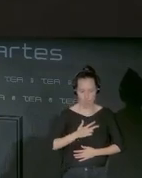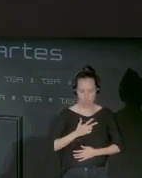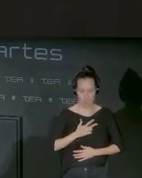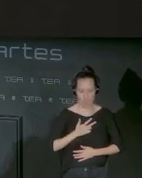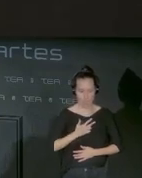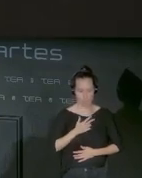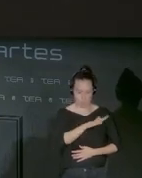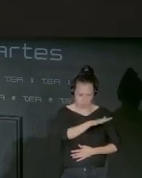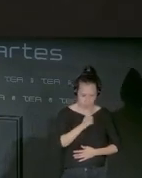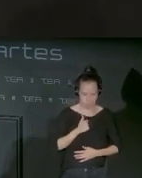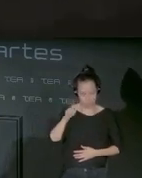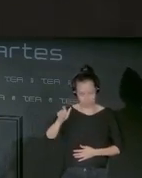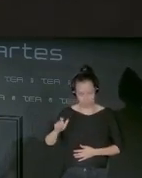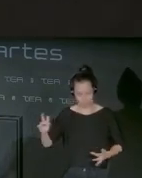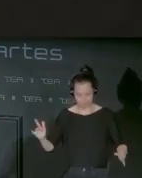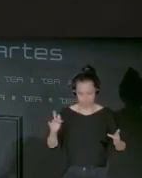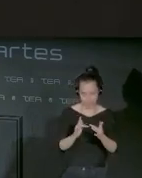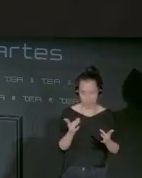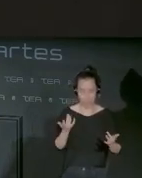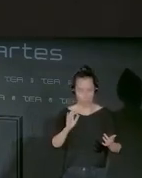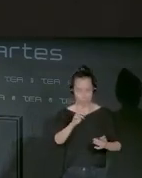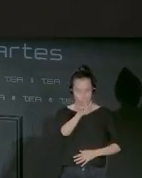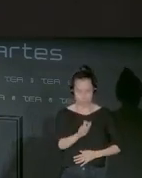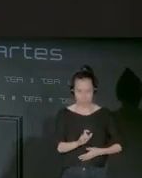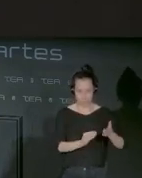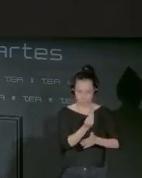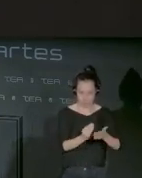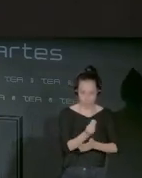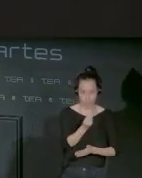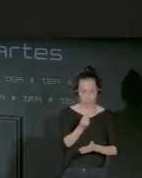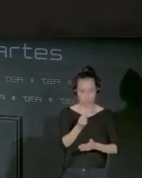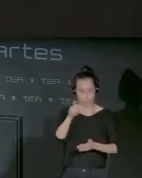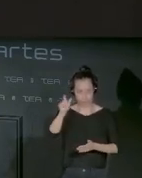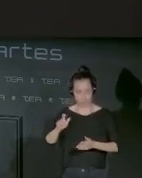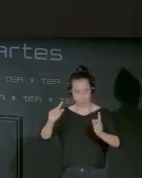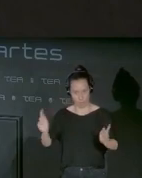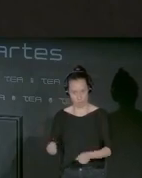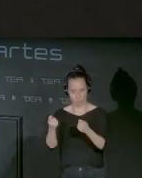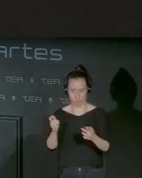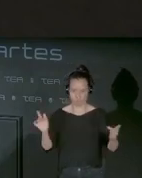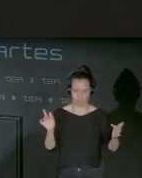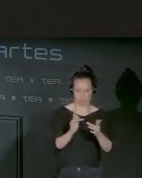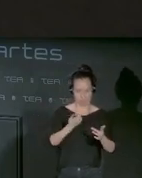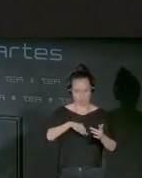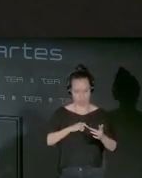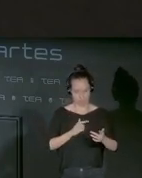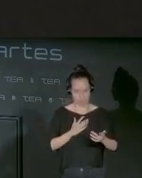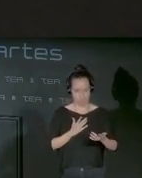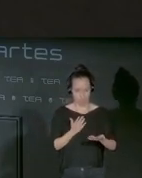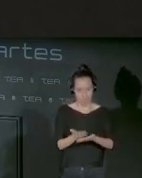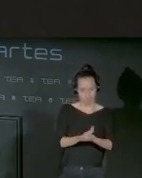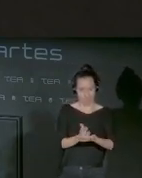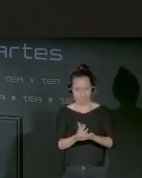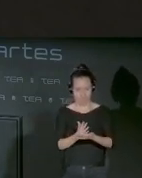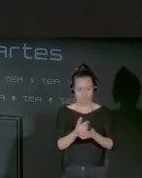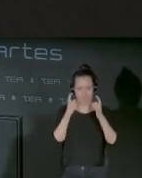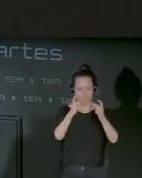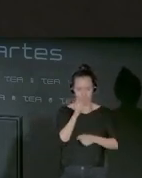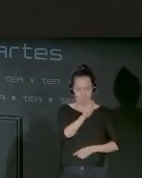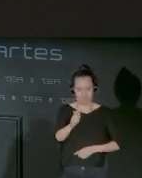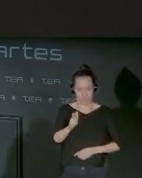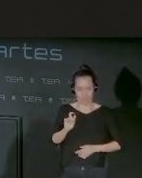same publisher, we connect them to the other developer. So I think it's really important to have people that really are passionate about games and are passionate about helping